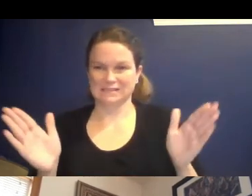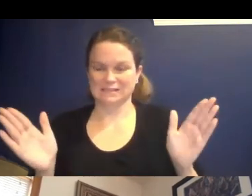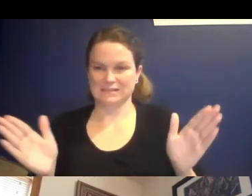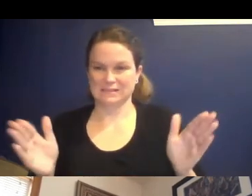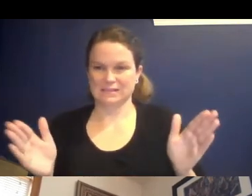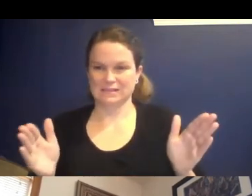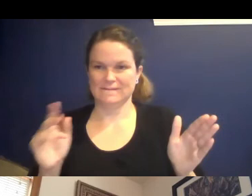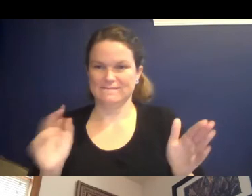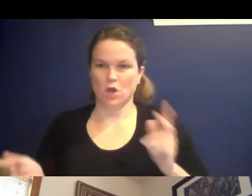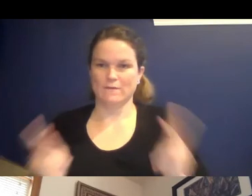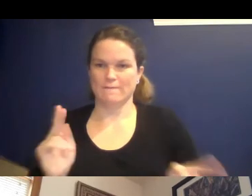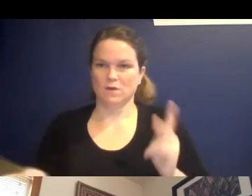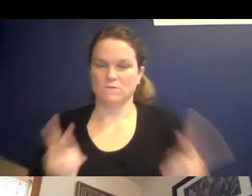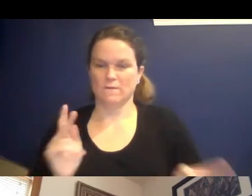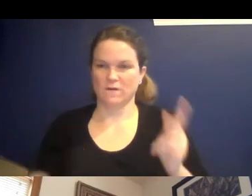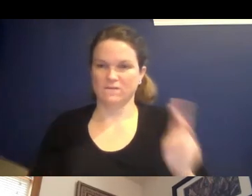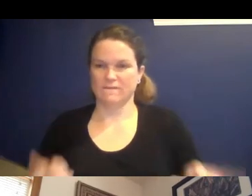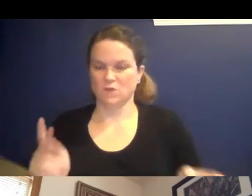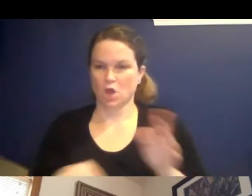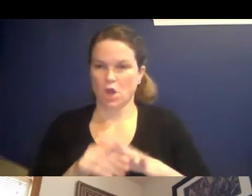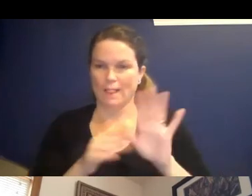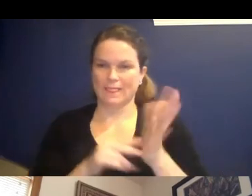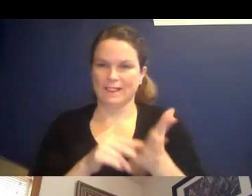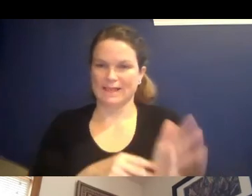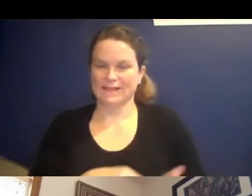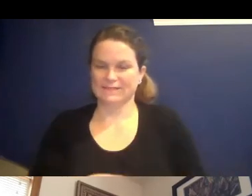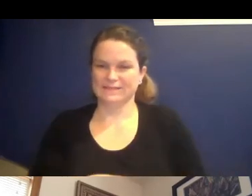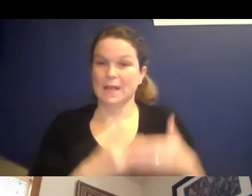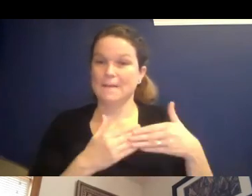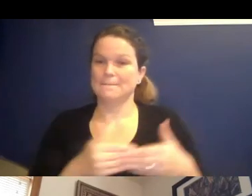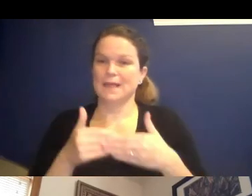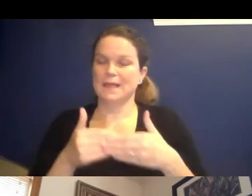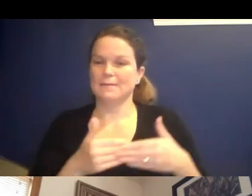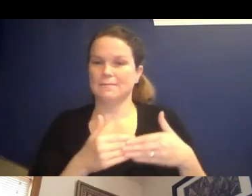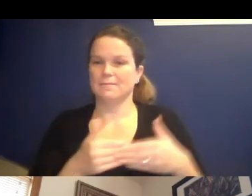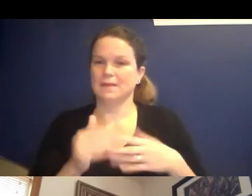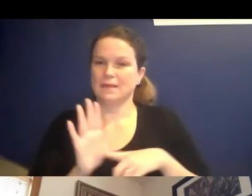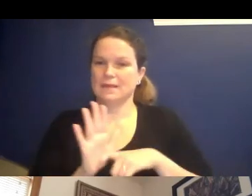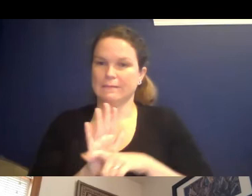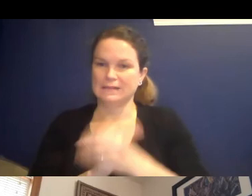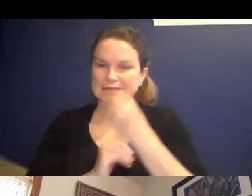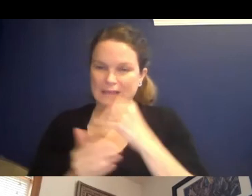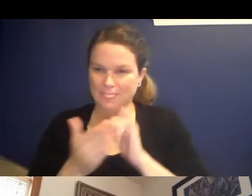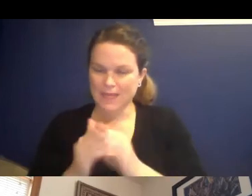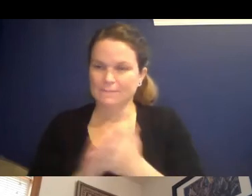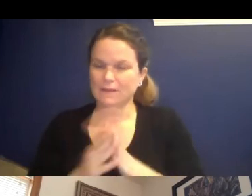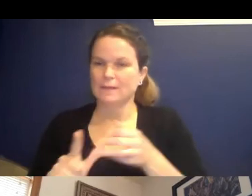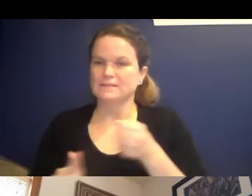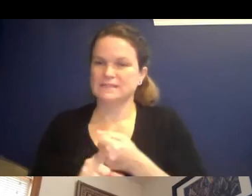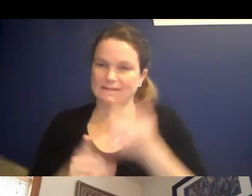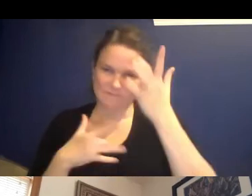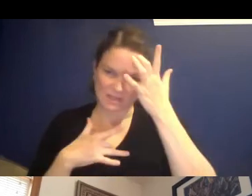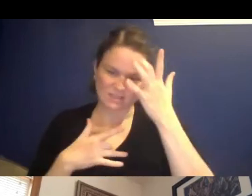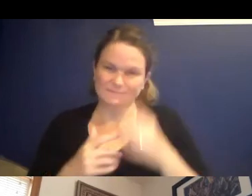fall off onto the leaves, and the baby caterpillar eats that, and then they get infected, and some of